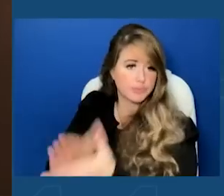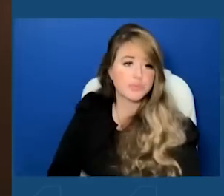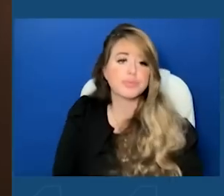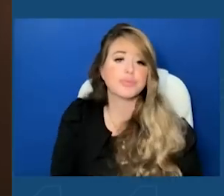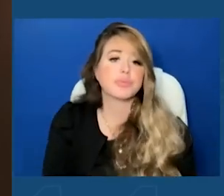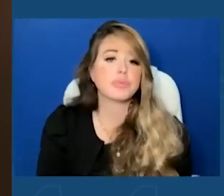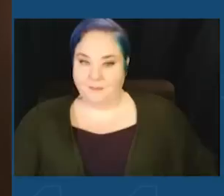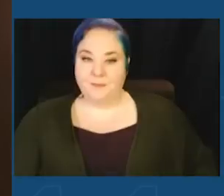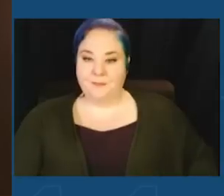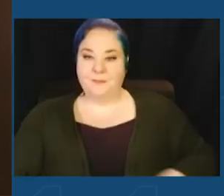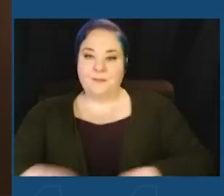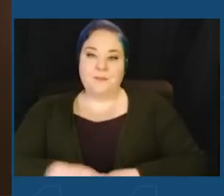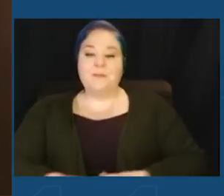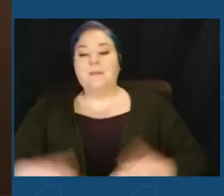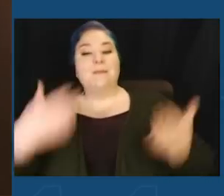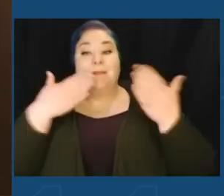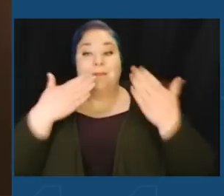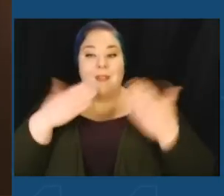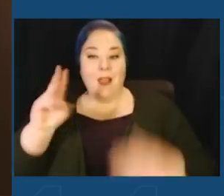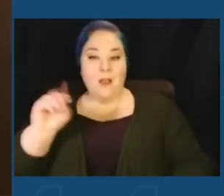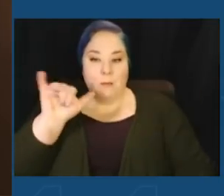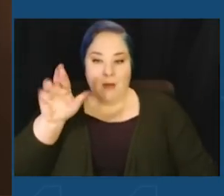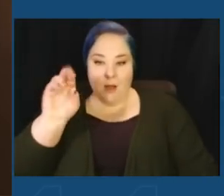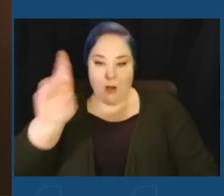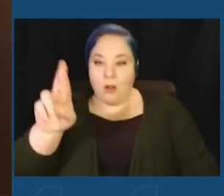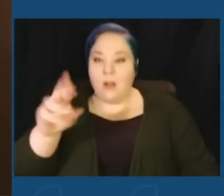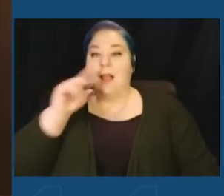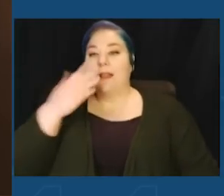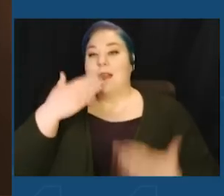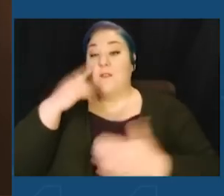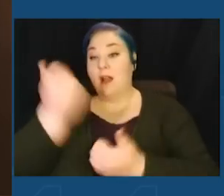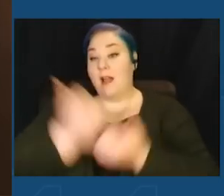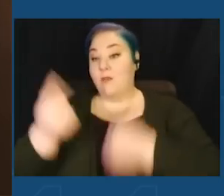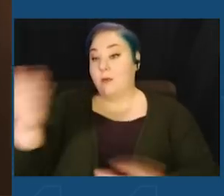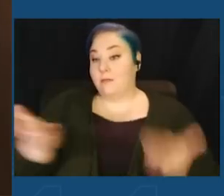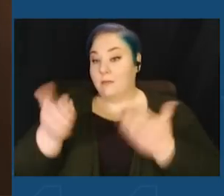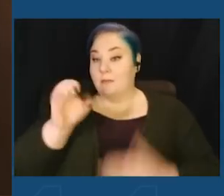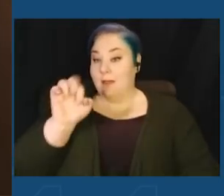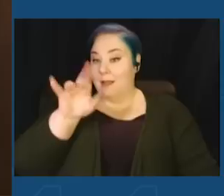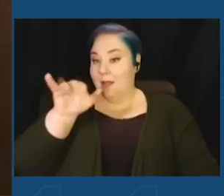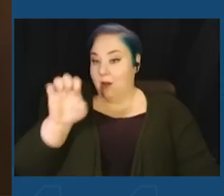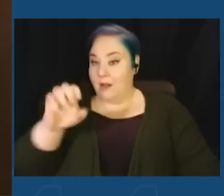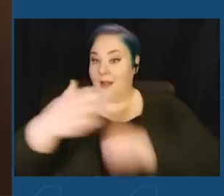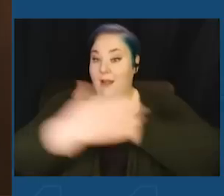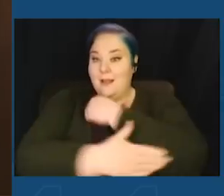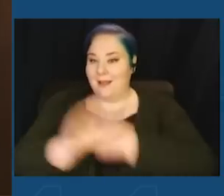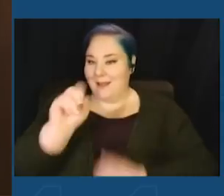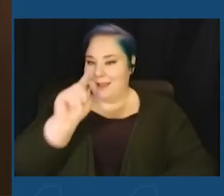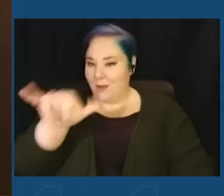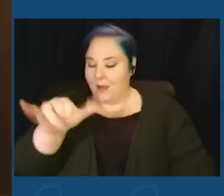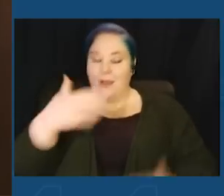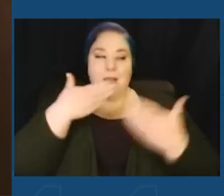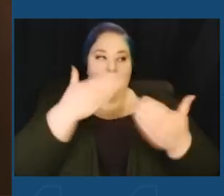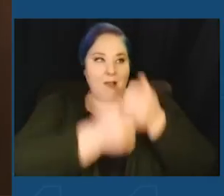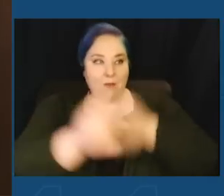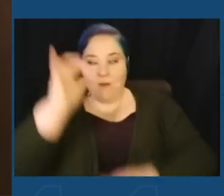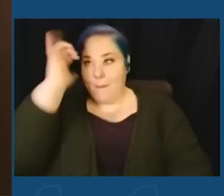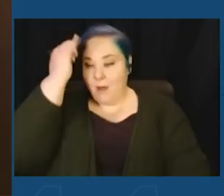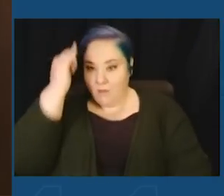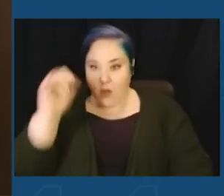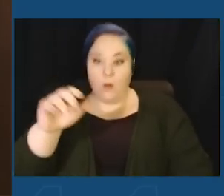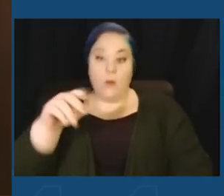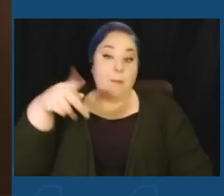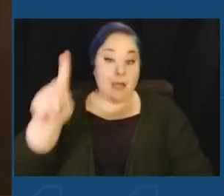Thank you, Mayor. And on behalf of the people of Erie County and our team, I want to thank everyone in the city of Buffalo, from Buffalo PD, Buffalo